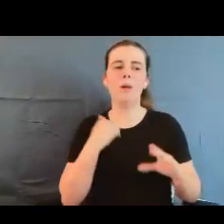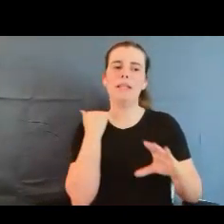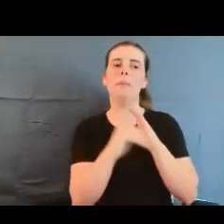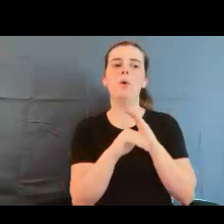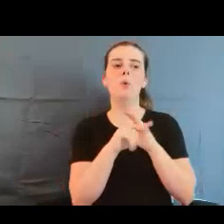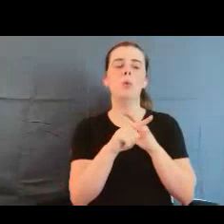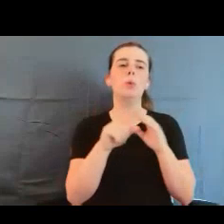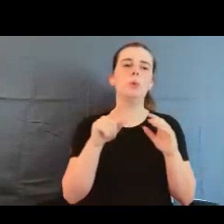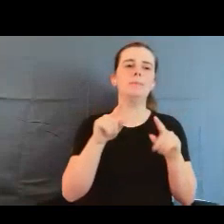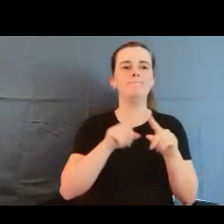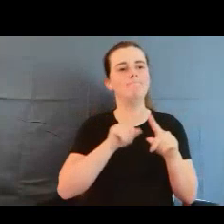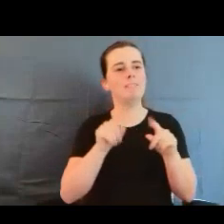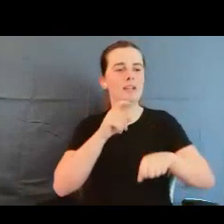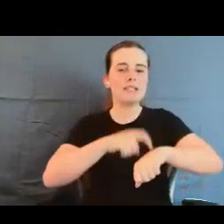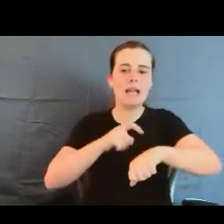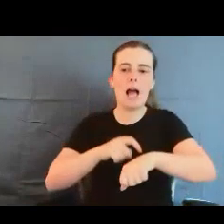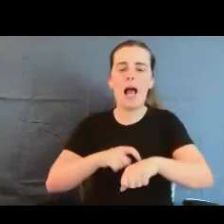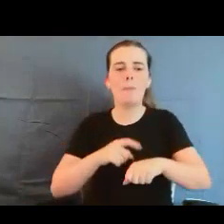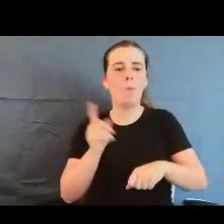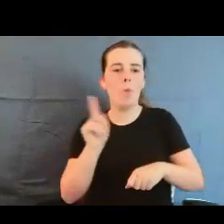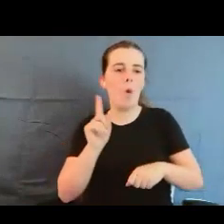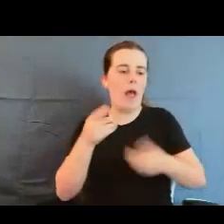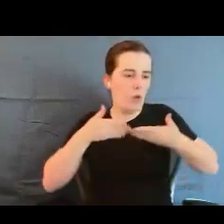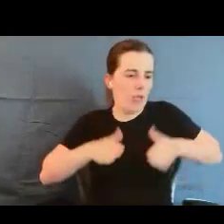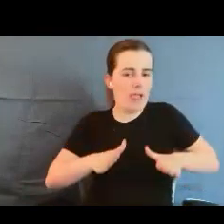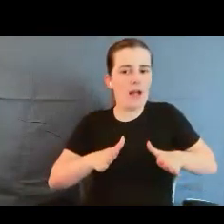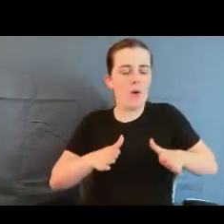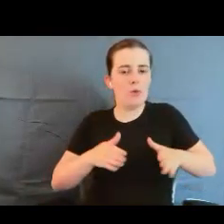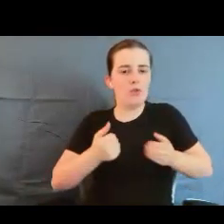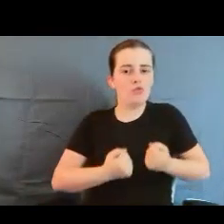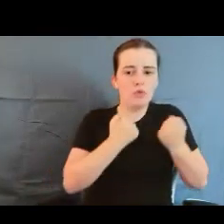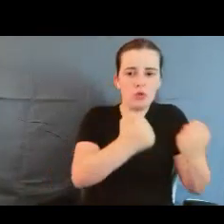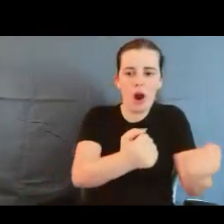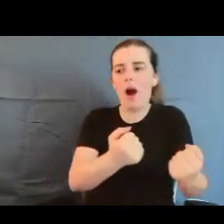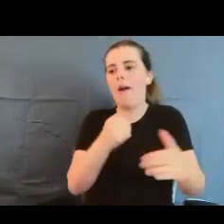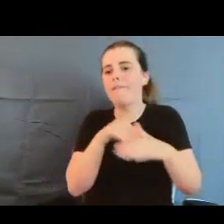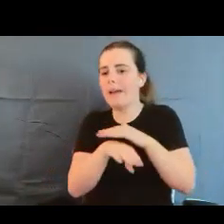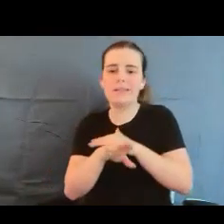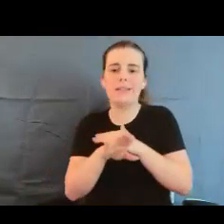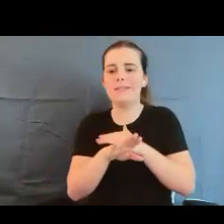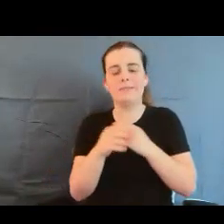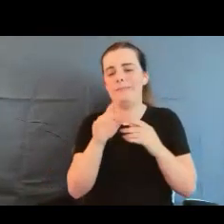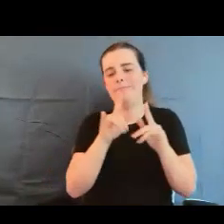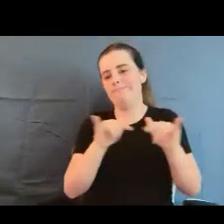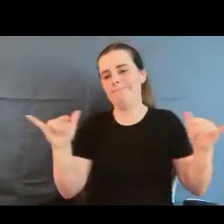and where you're allowed to go and actually have access for people.